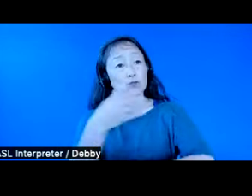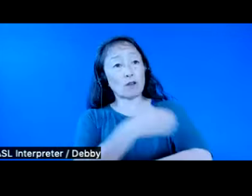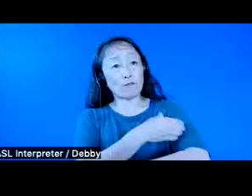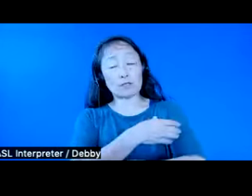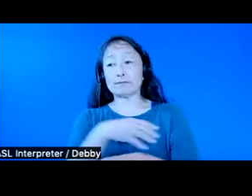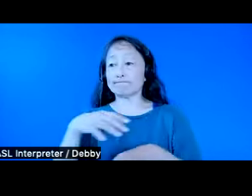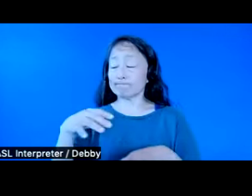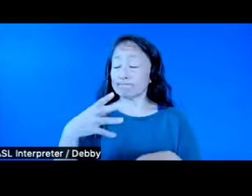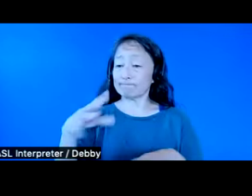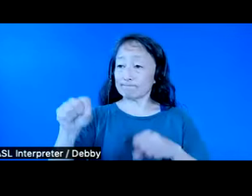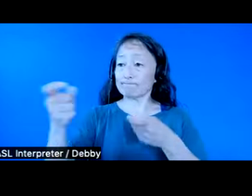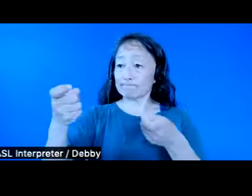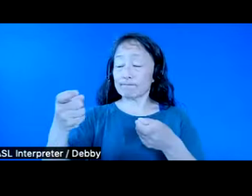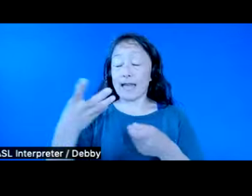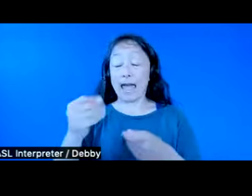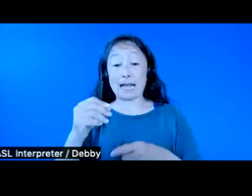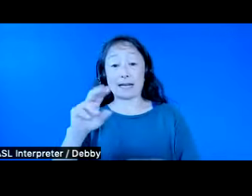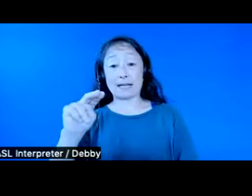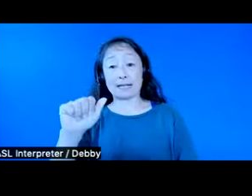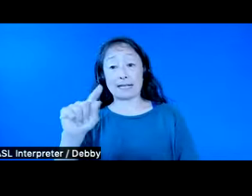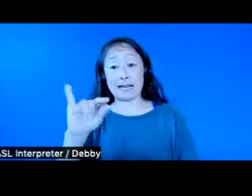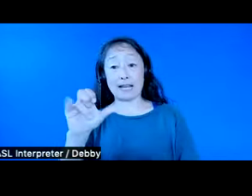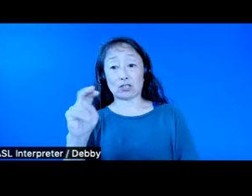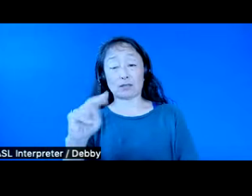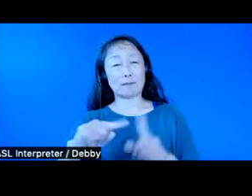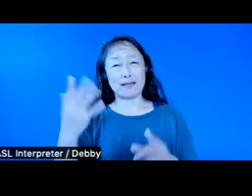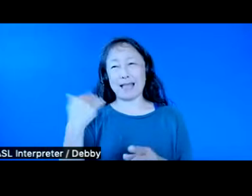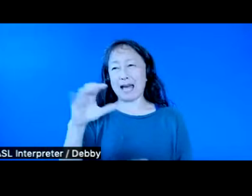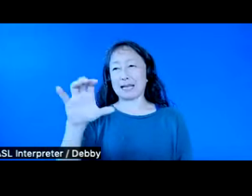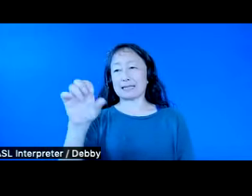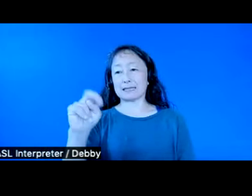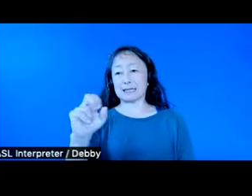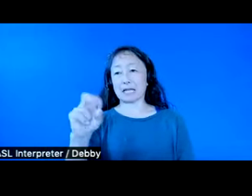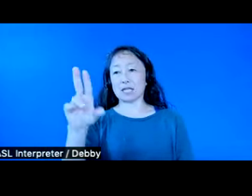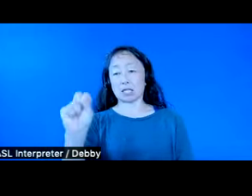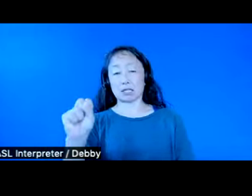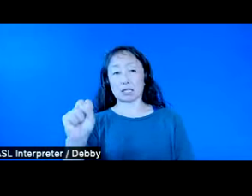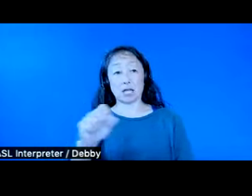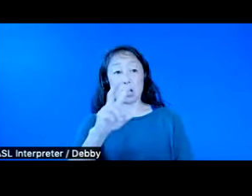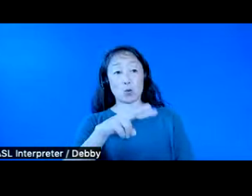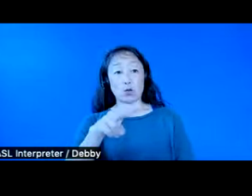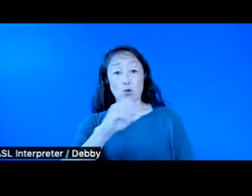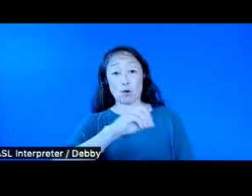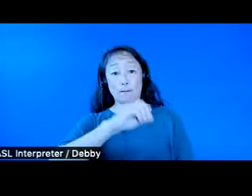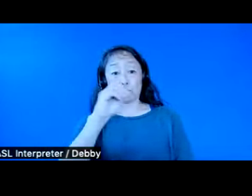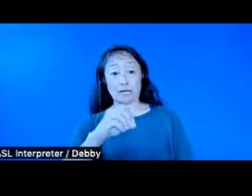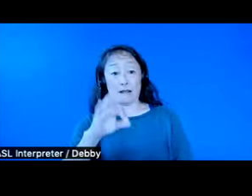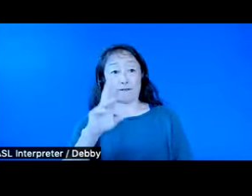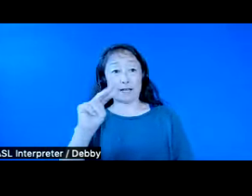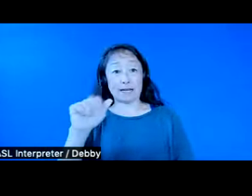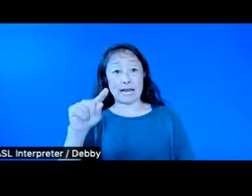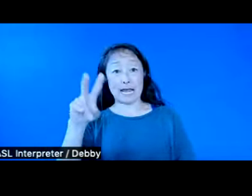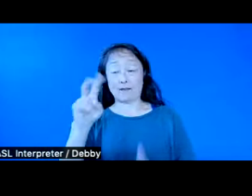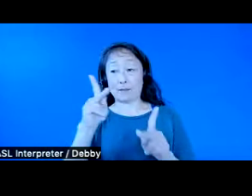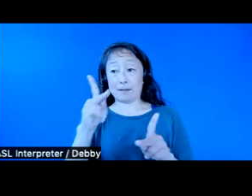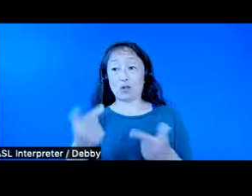we have, I think the last census was 22% of Native folks lived on reservations, while the